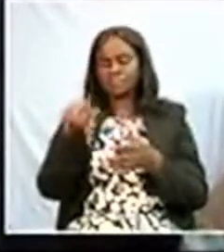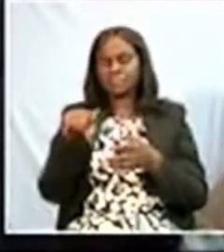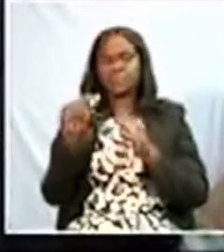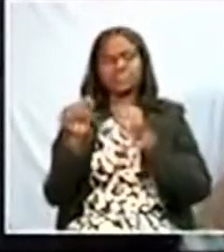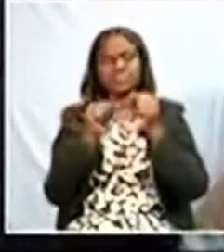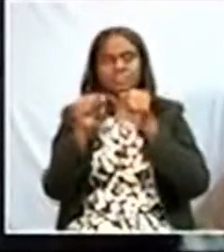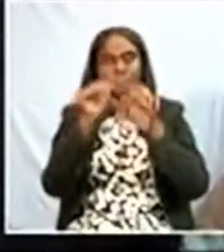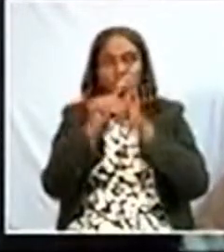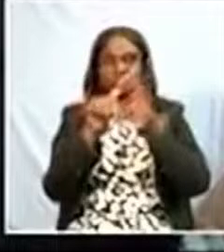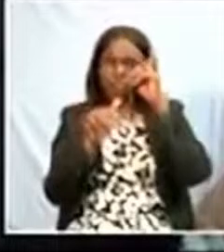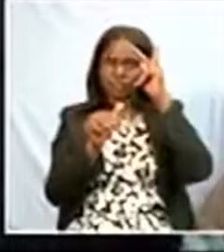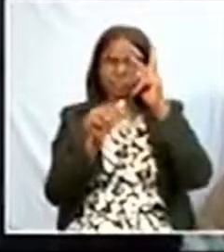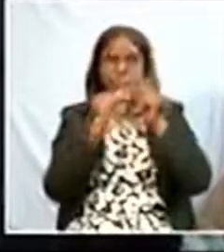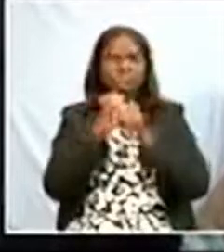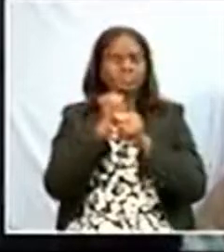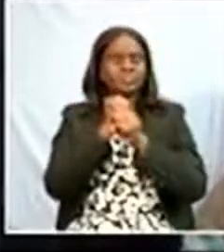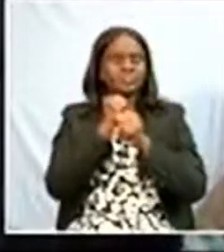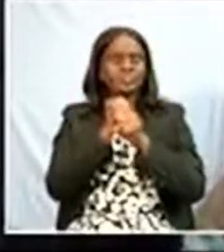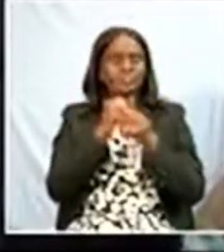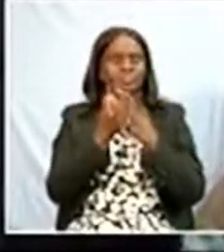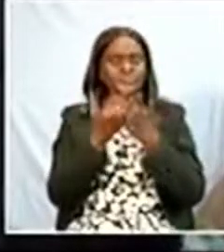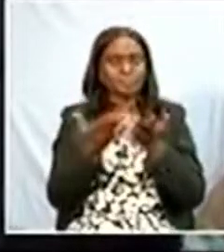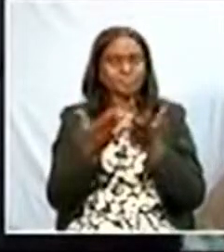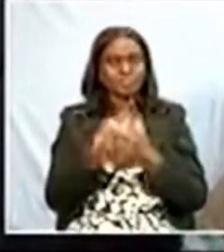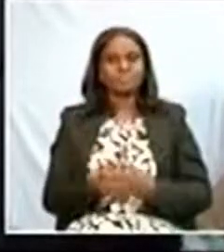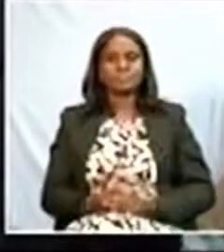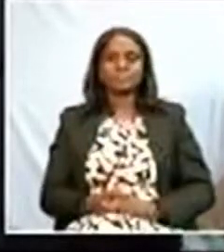system in Kitwe?